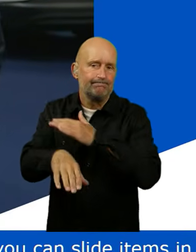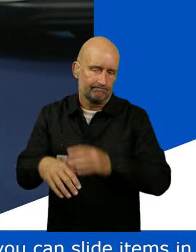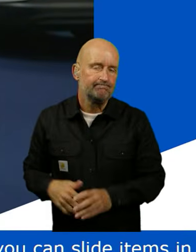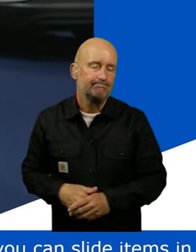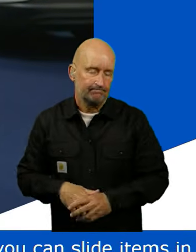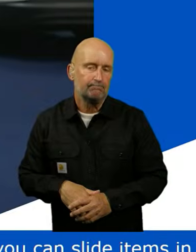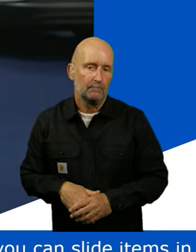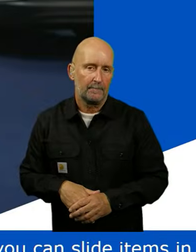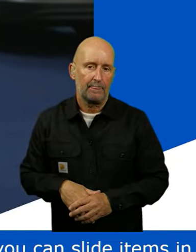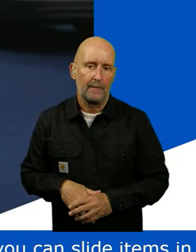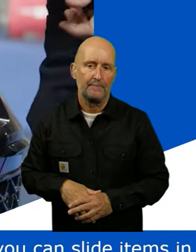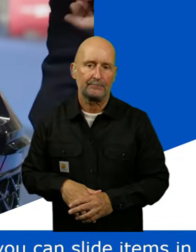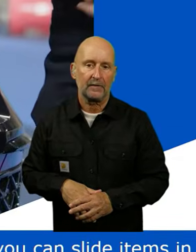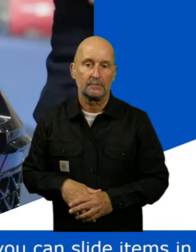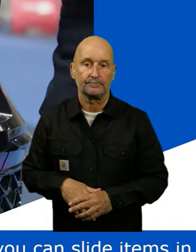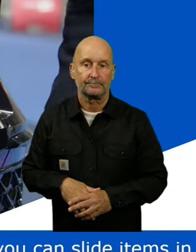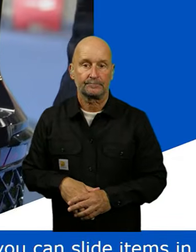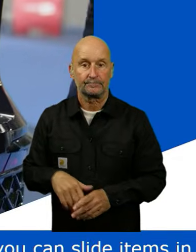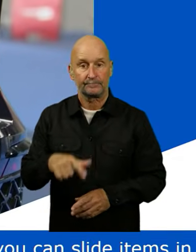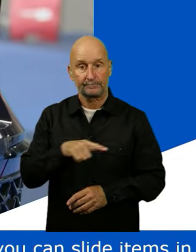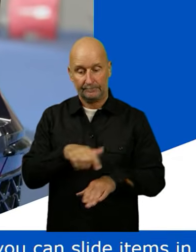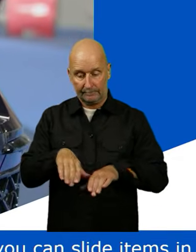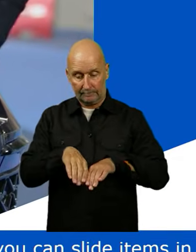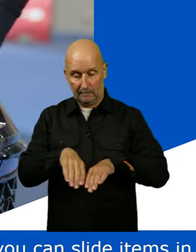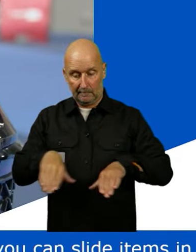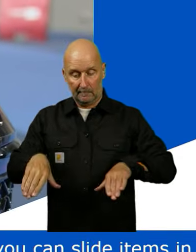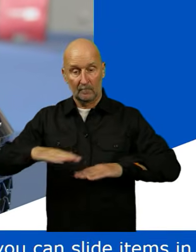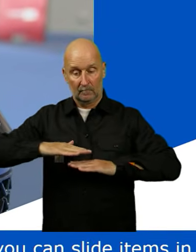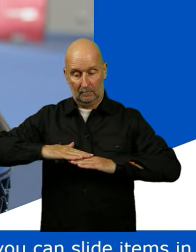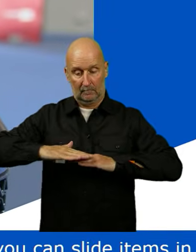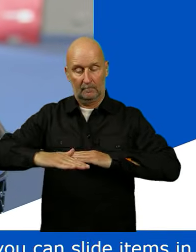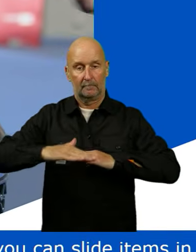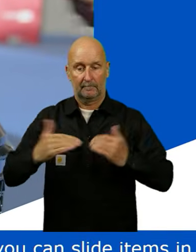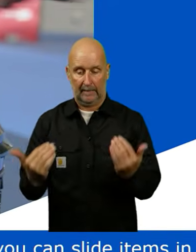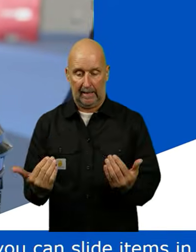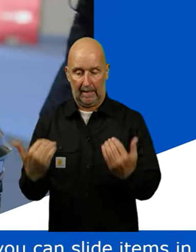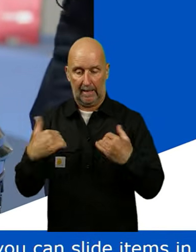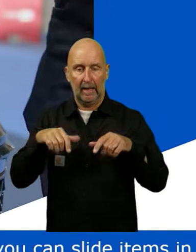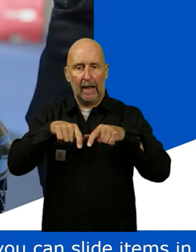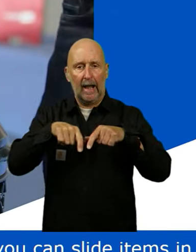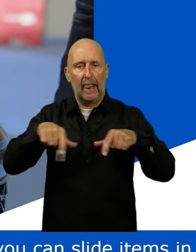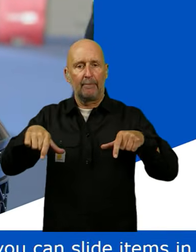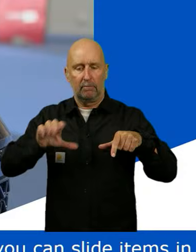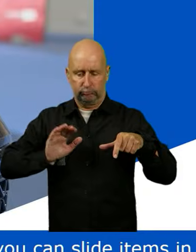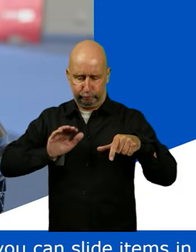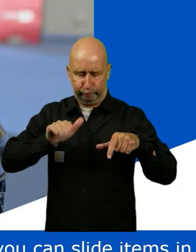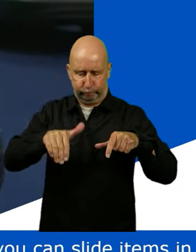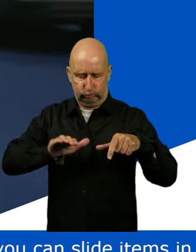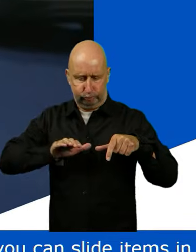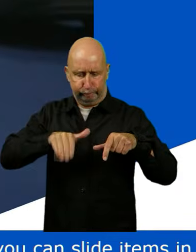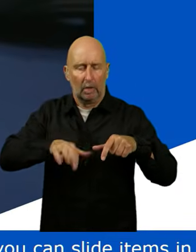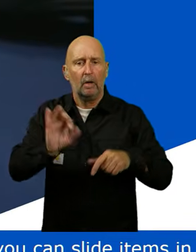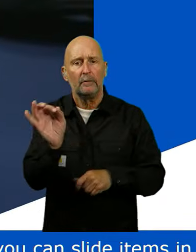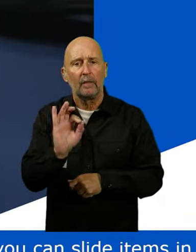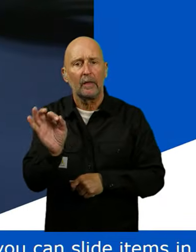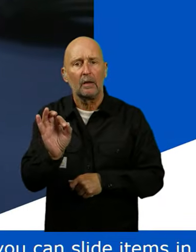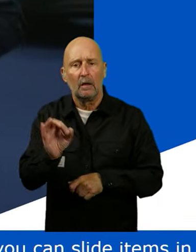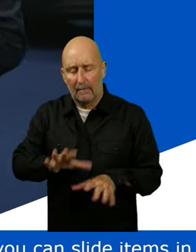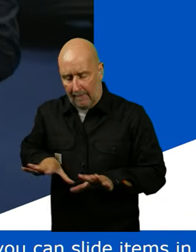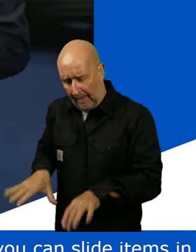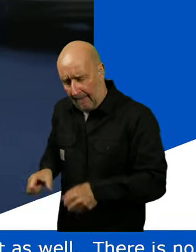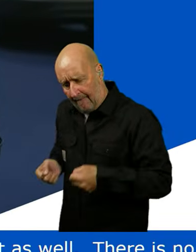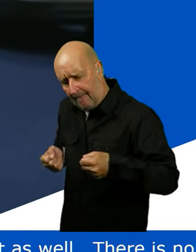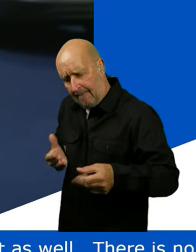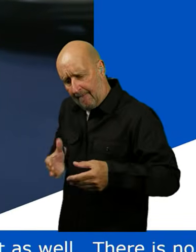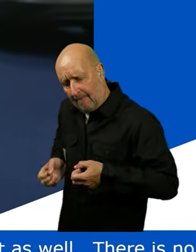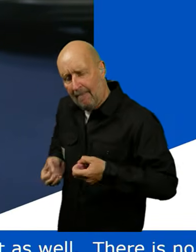easily. And don't forget considerations like the load lip as well. There's no obstruction here, so you can get those heavy loads in and